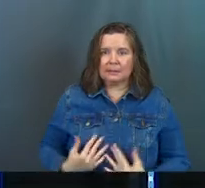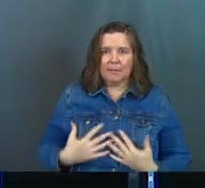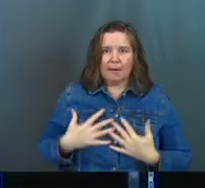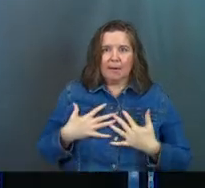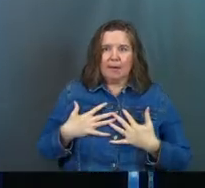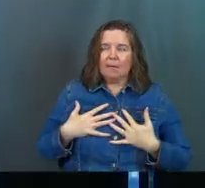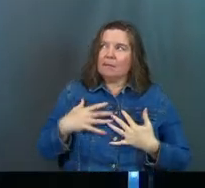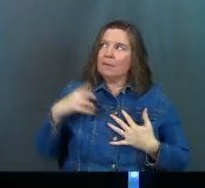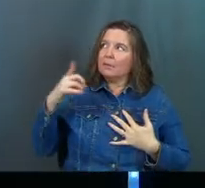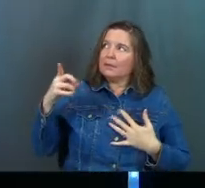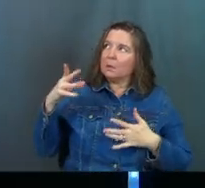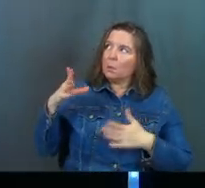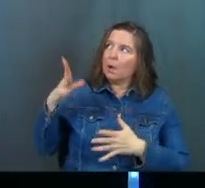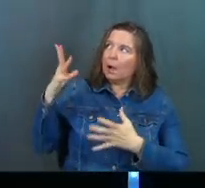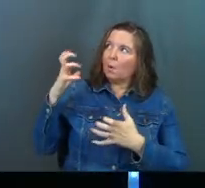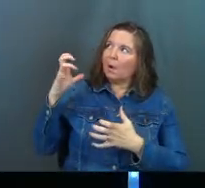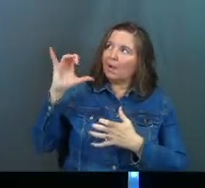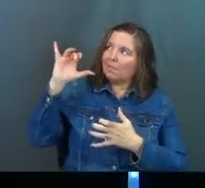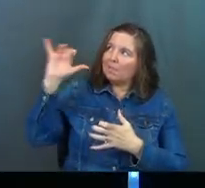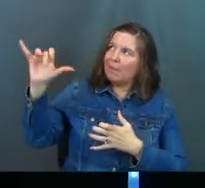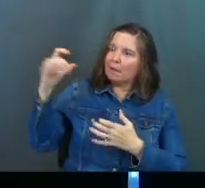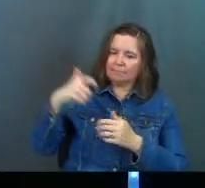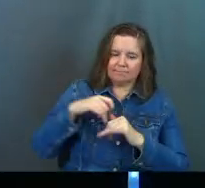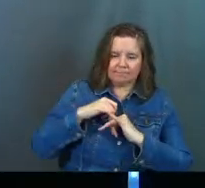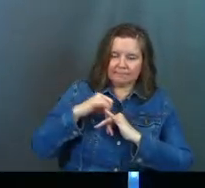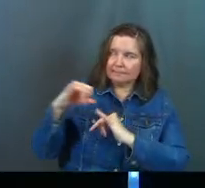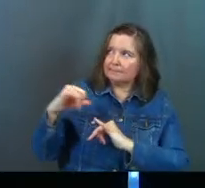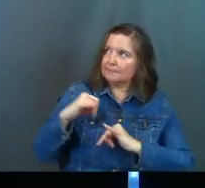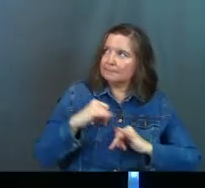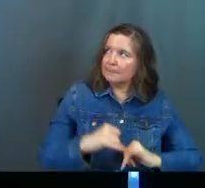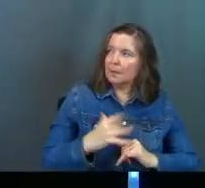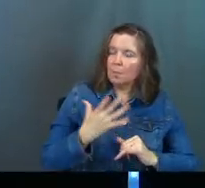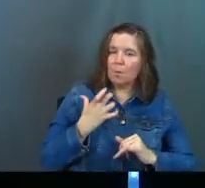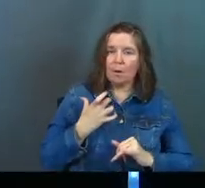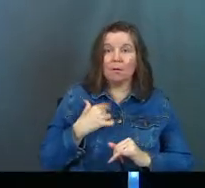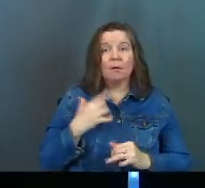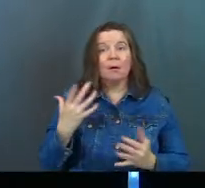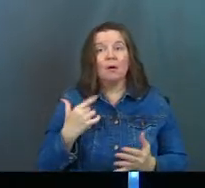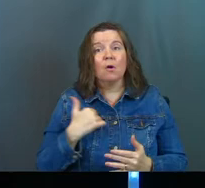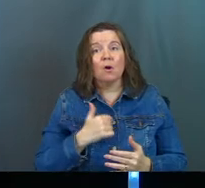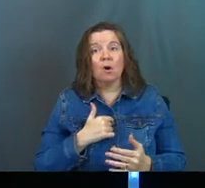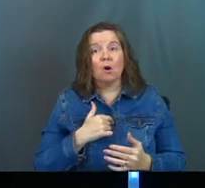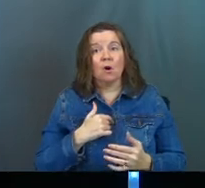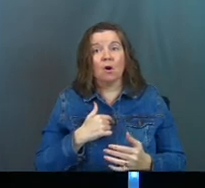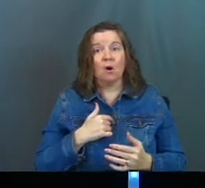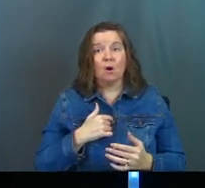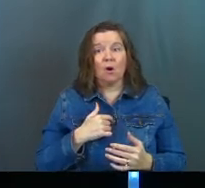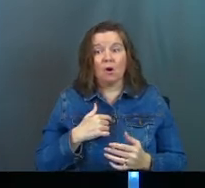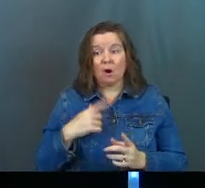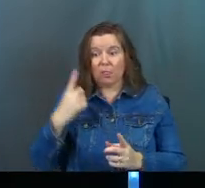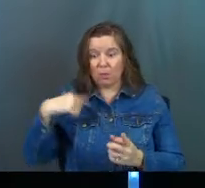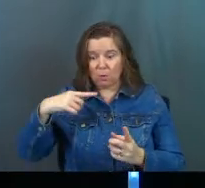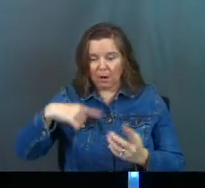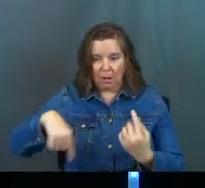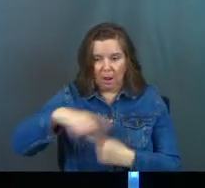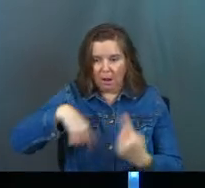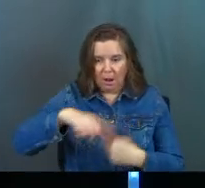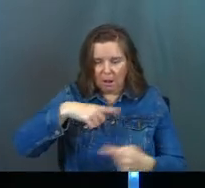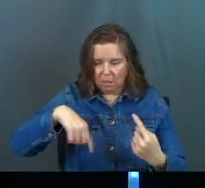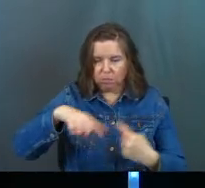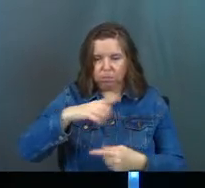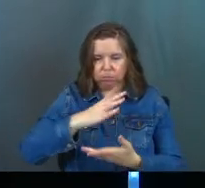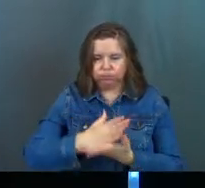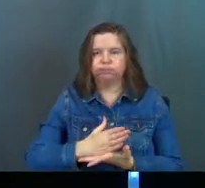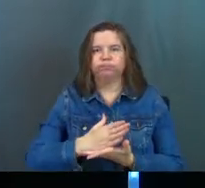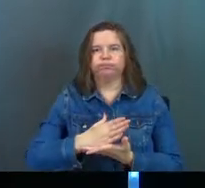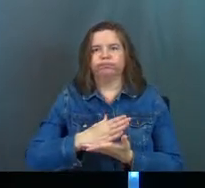by him and say, this is the way I want to march? And guess what? Our crazy go-round over here has stalled